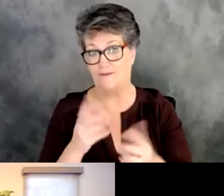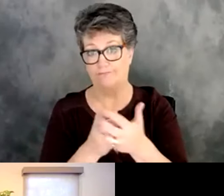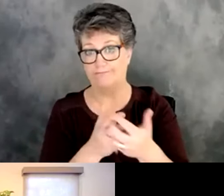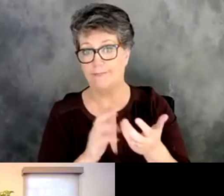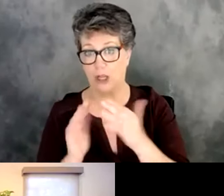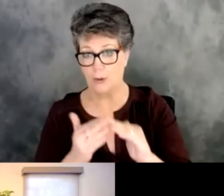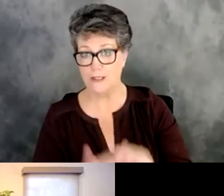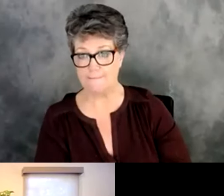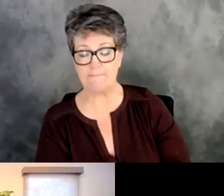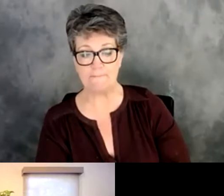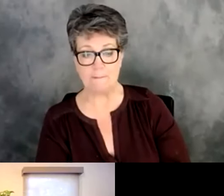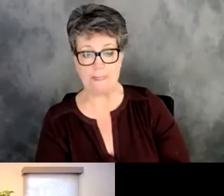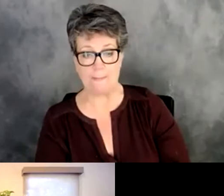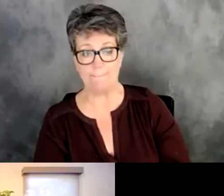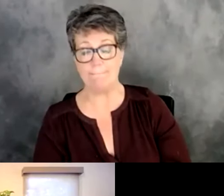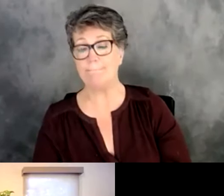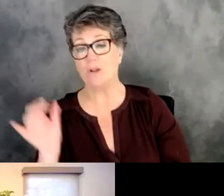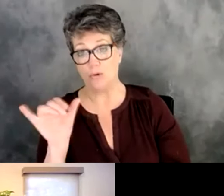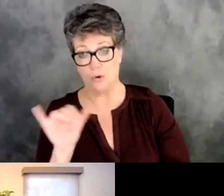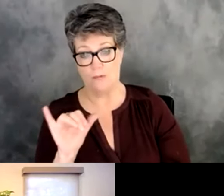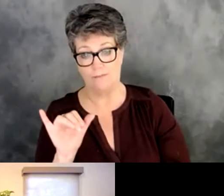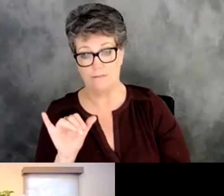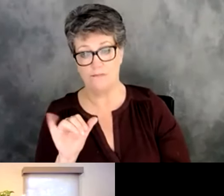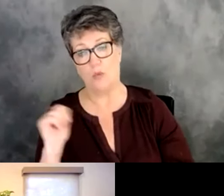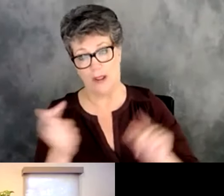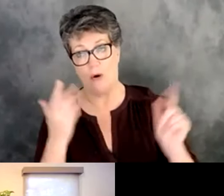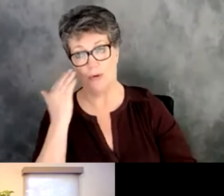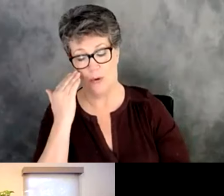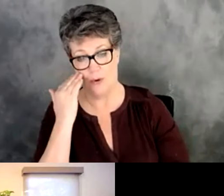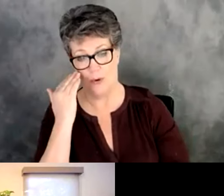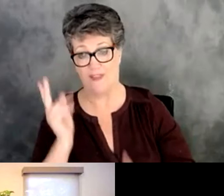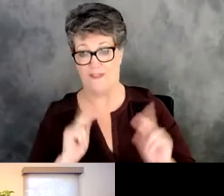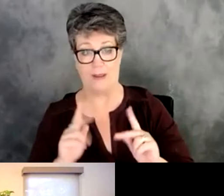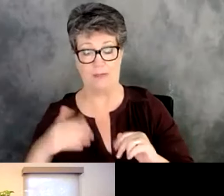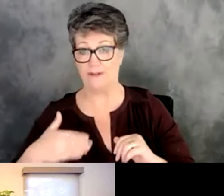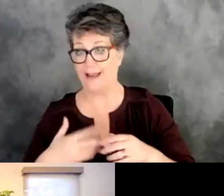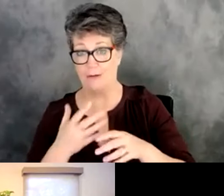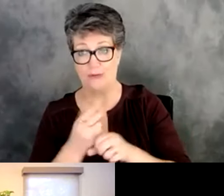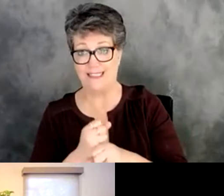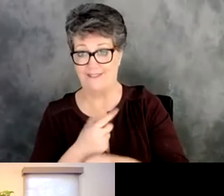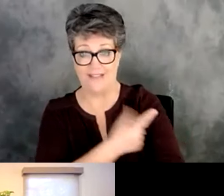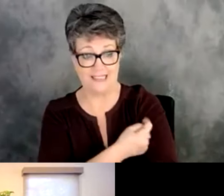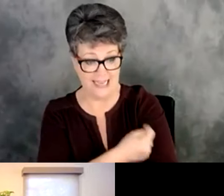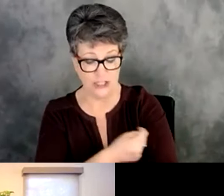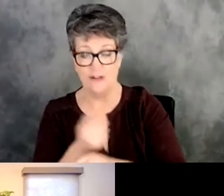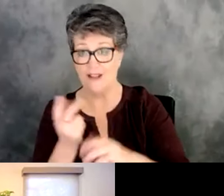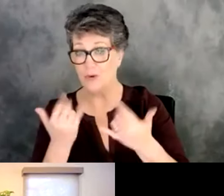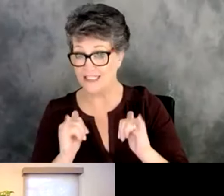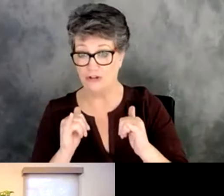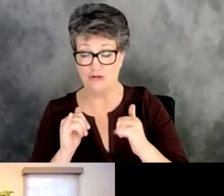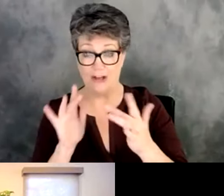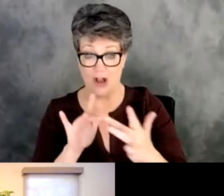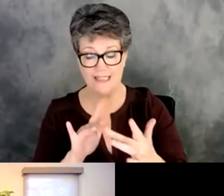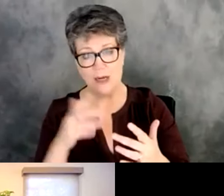we're trying to serve. In addition, you know, we all know that the folks that haven't got vaccinated, the folks that we're still trying to reach, it's the heaviest